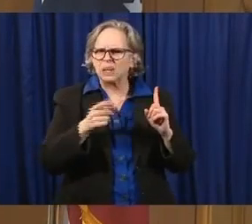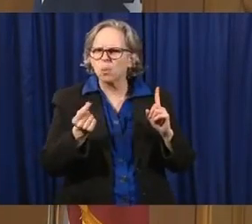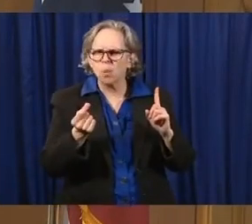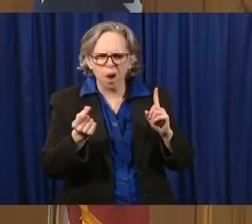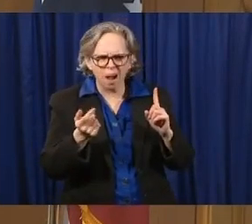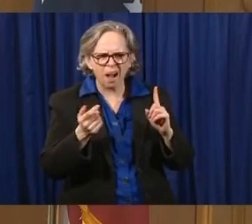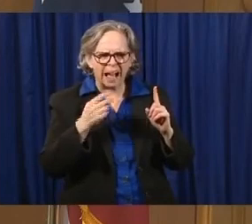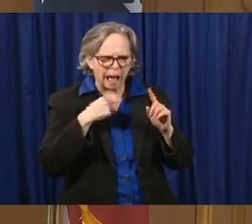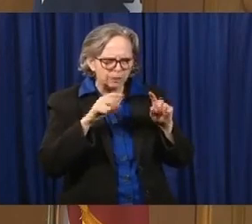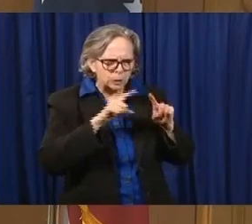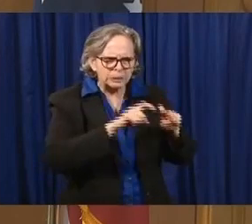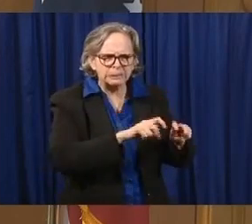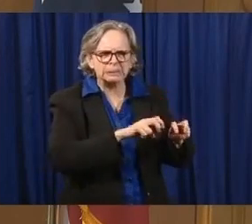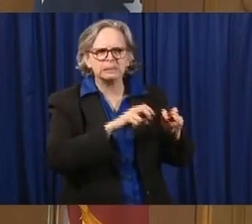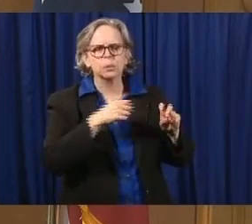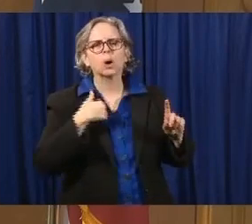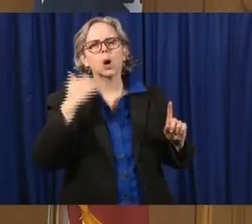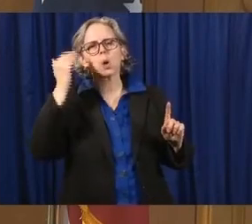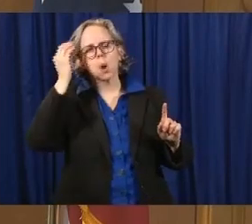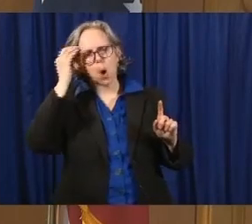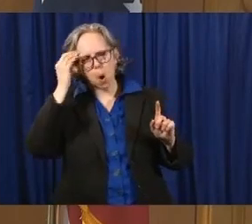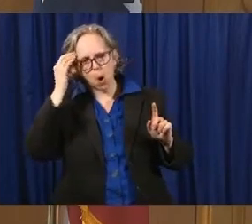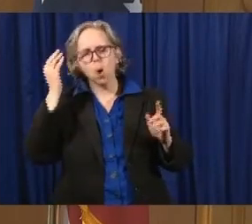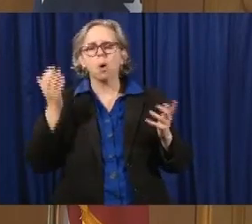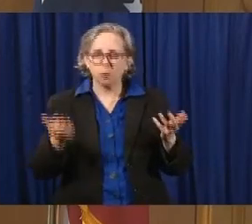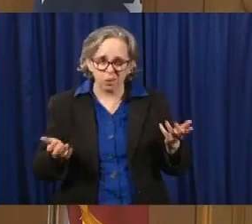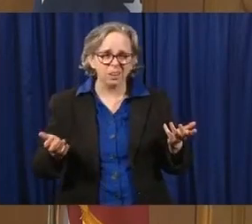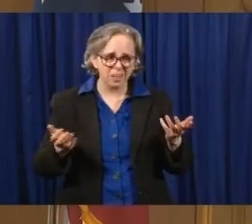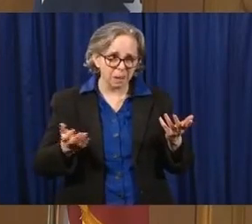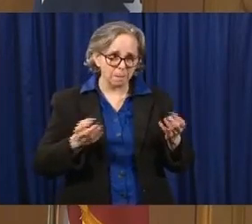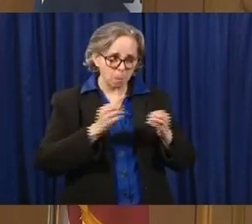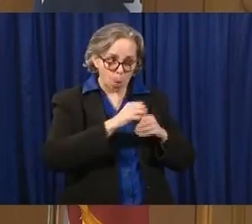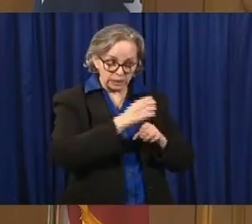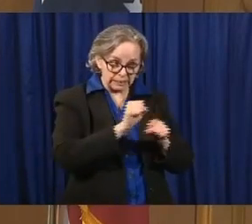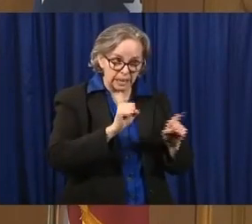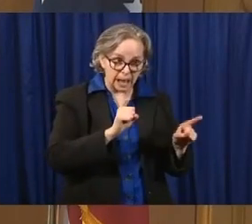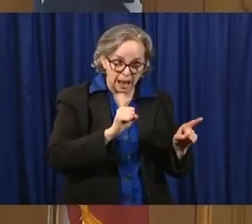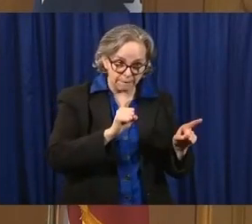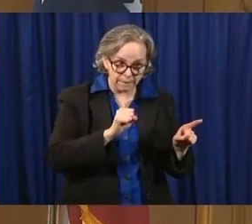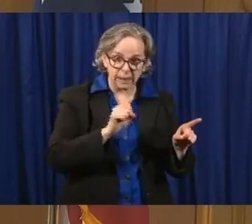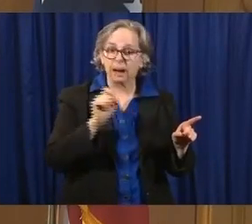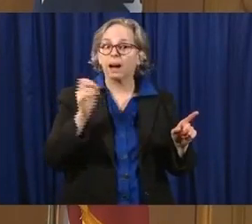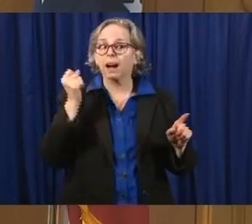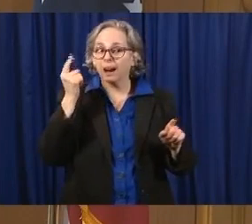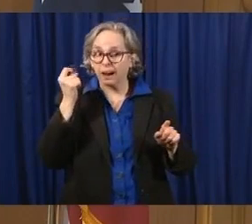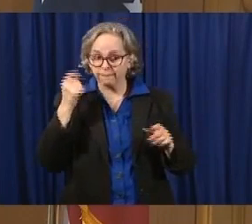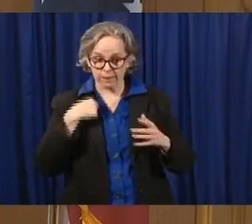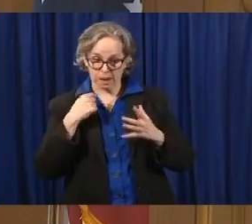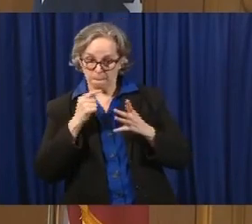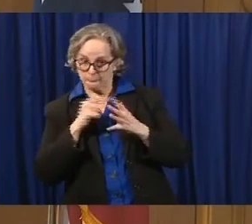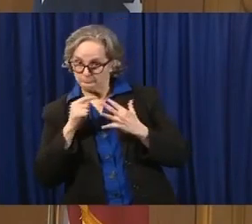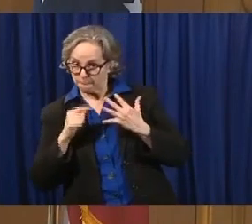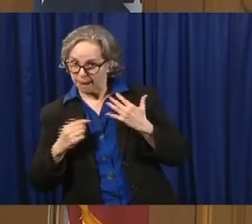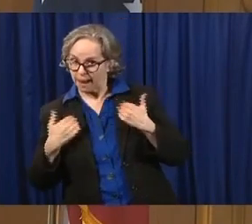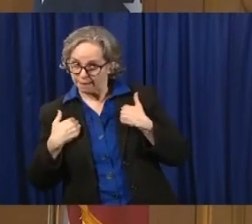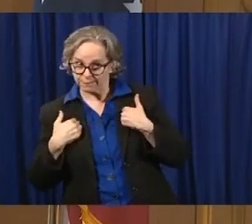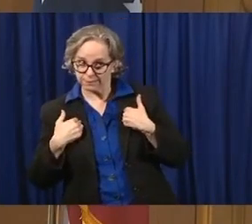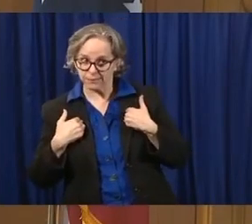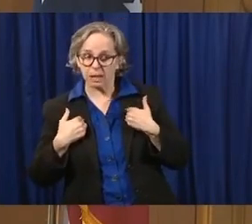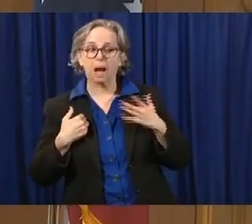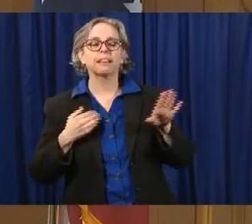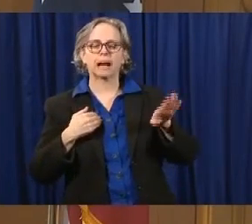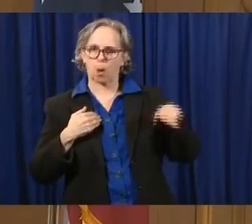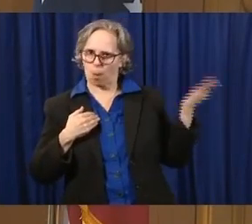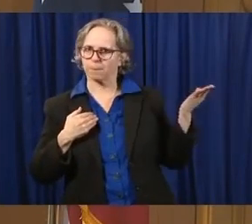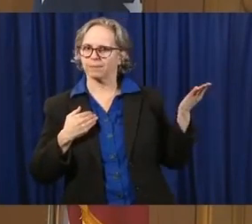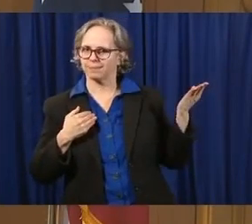that, we know we're going to be safer if we, as we open back up, if we have the ability